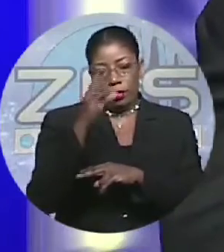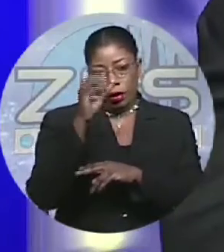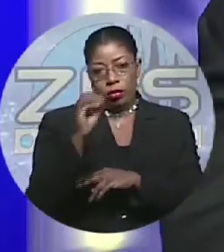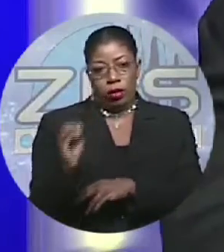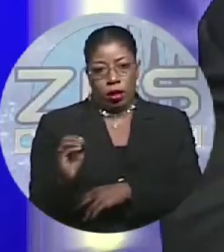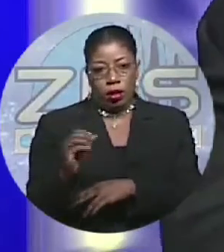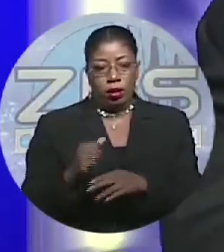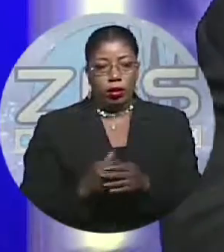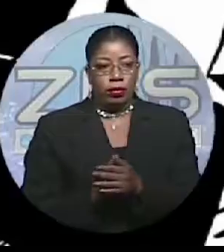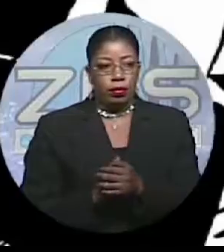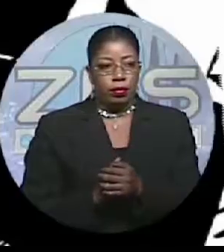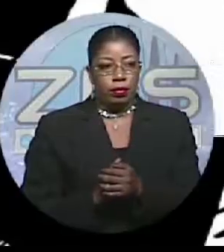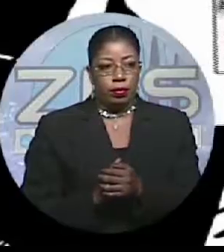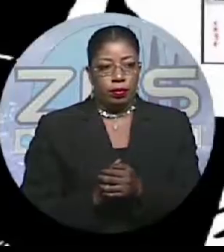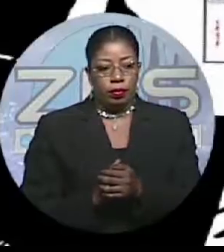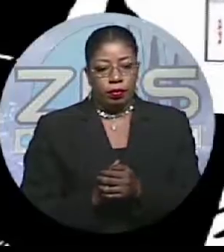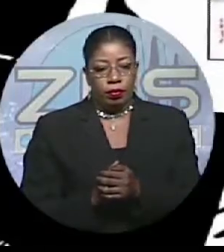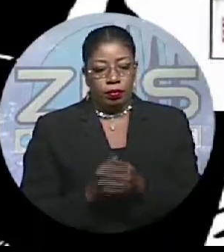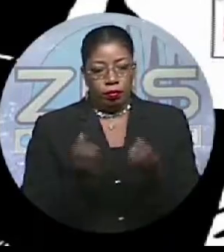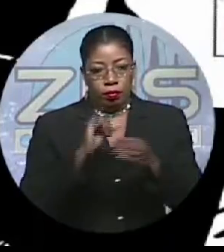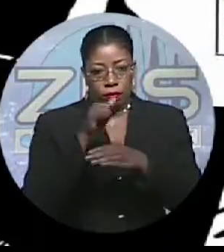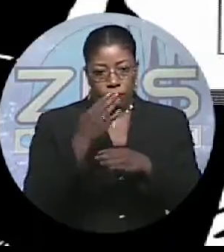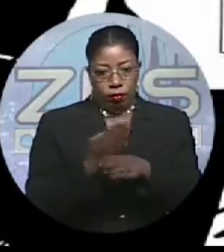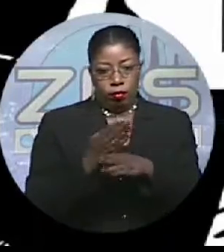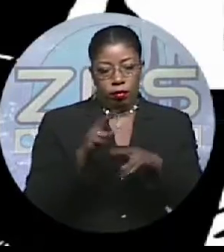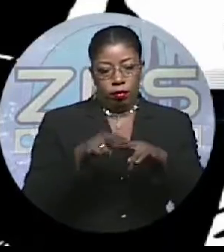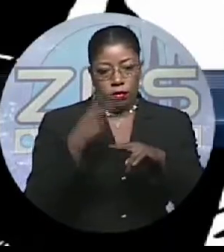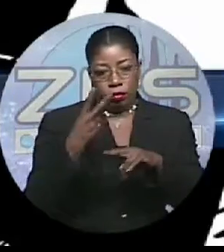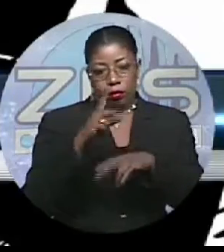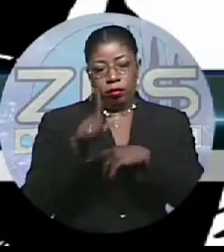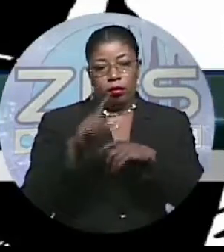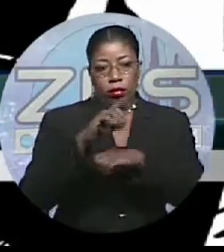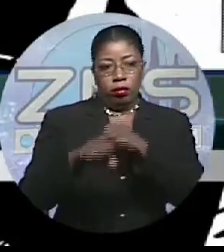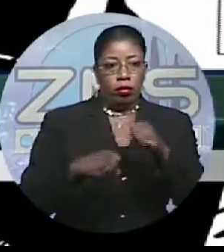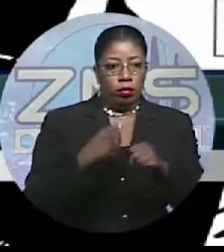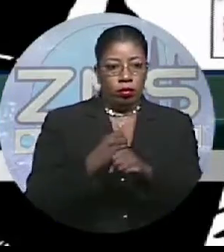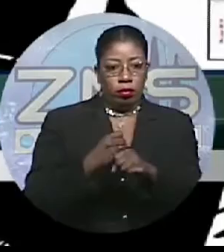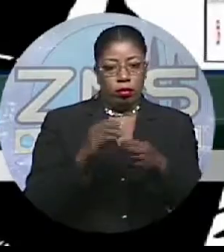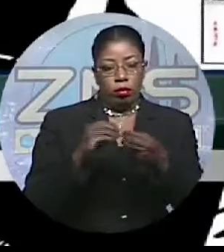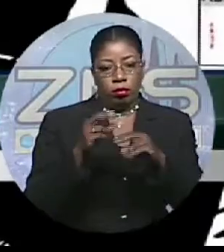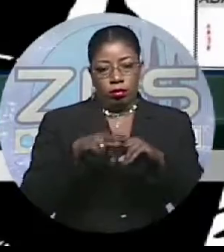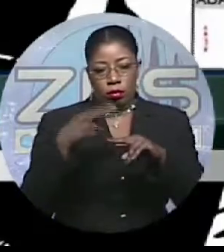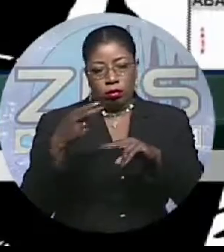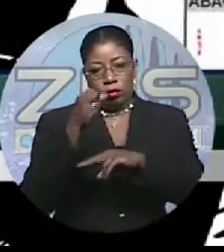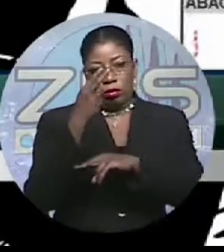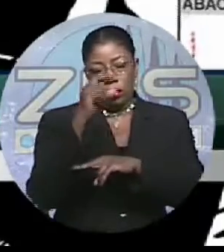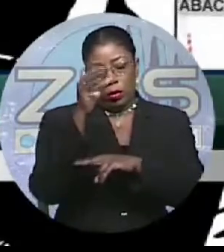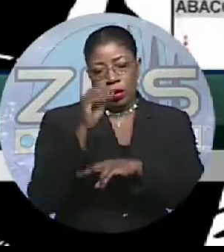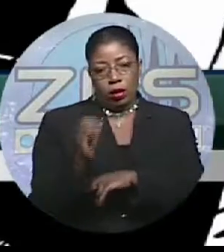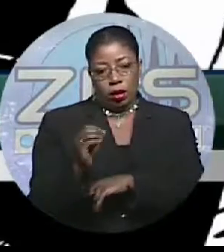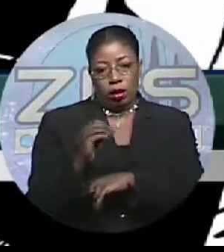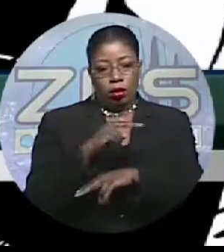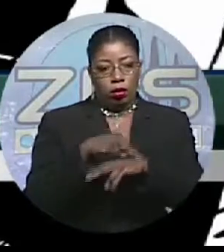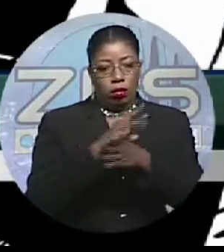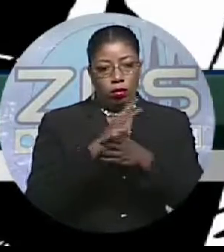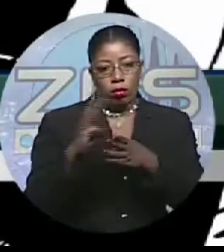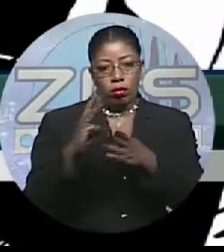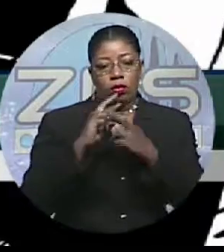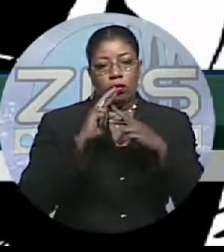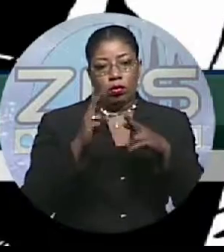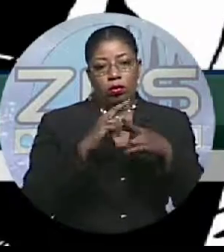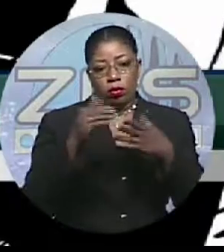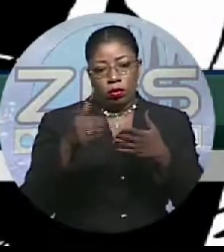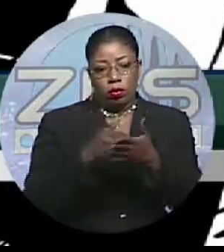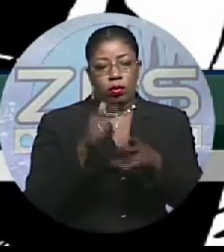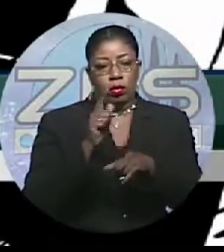numbers. Unemployment has hit its lowest in years, with figures falling to 12% nationwide. That's according to the latest